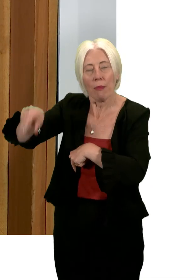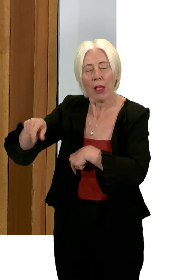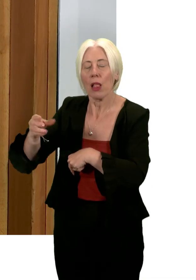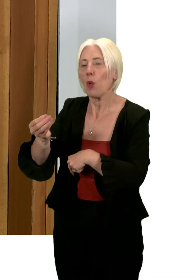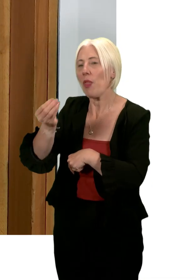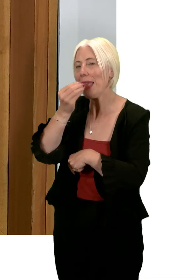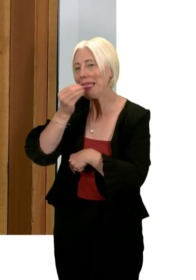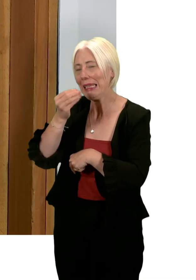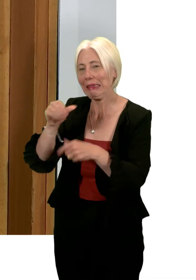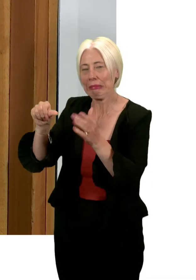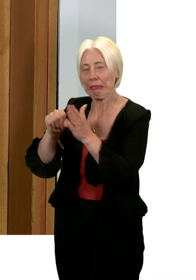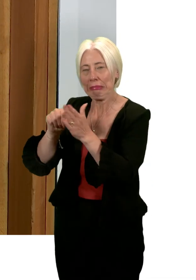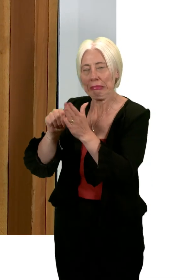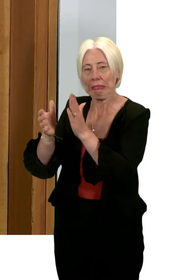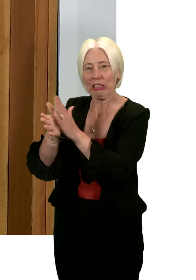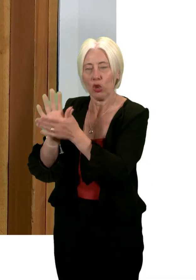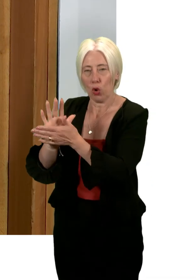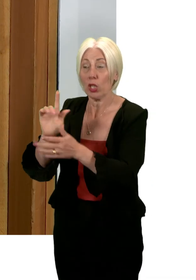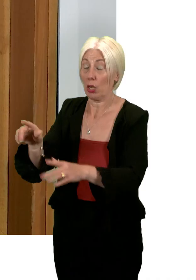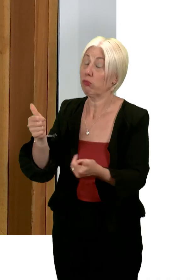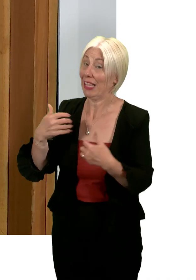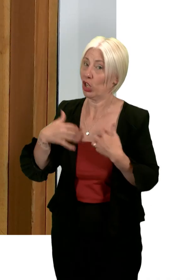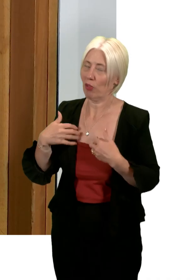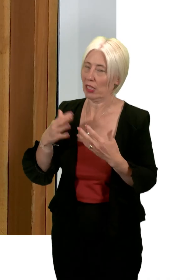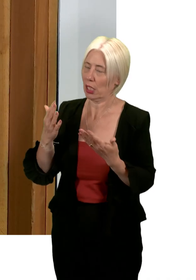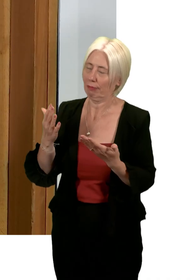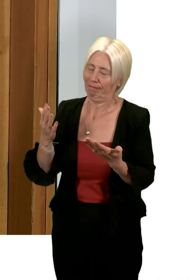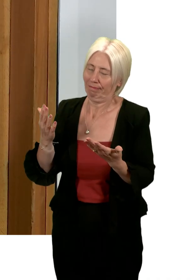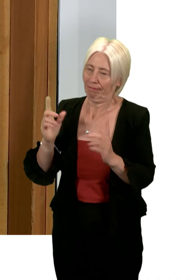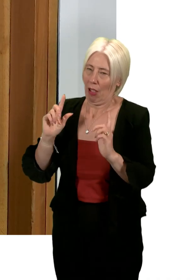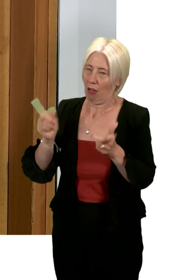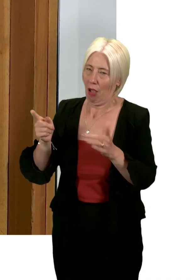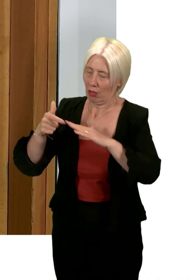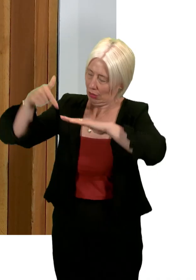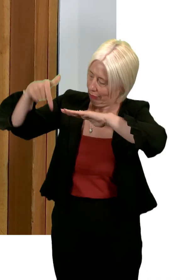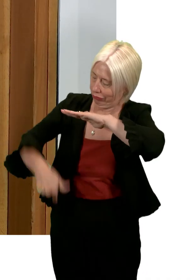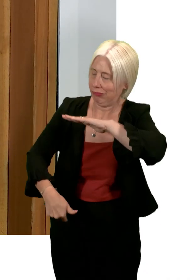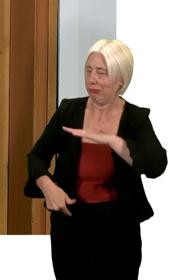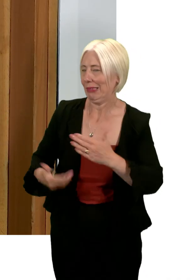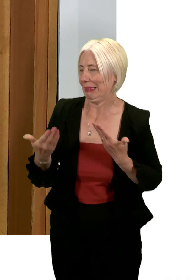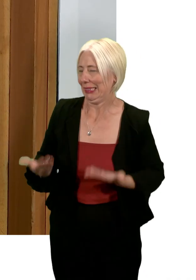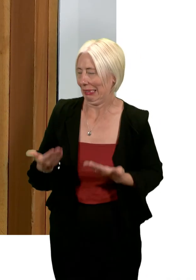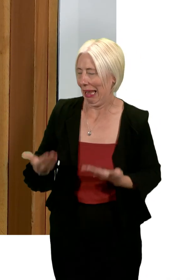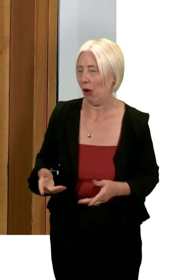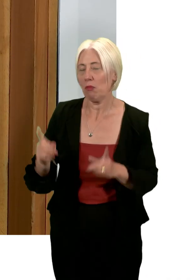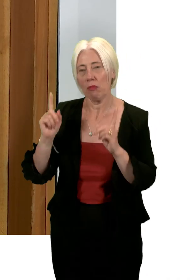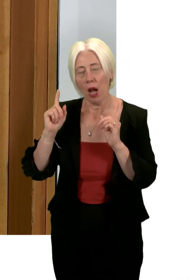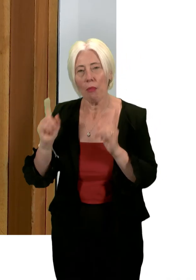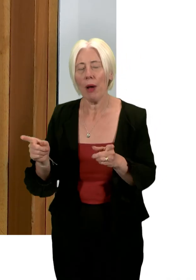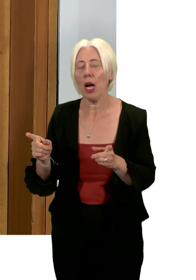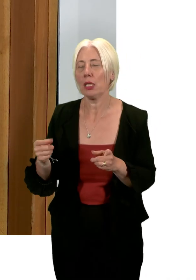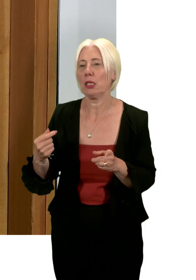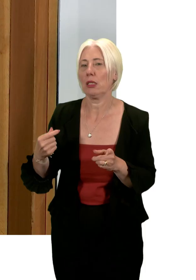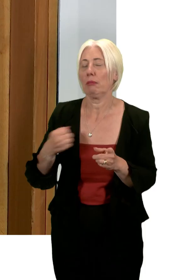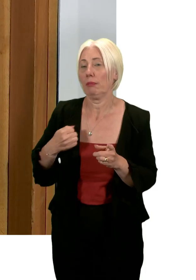question, and I don't have time to go into an in-depth solution here, but certainly when I do